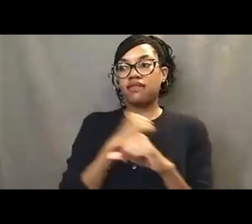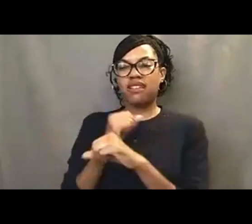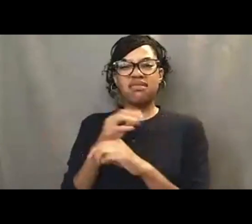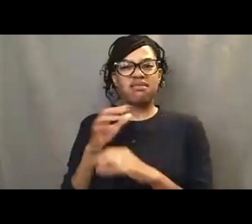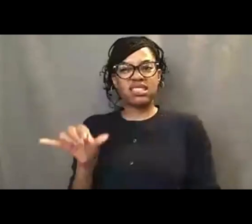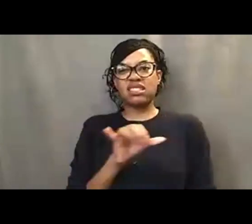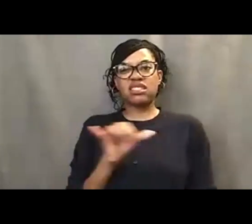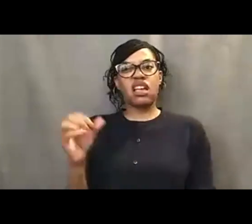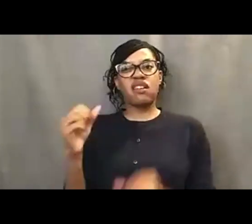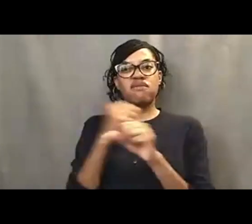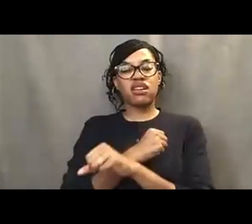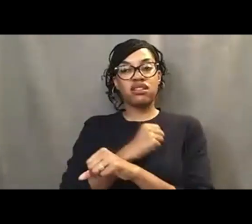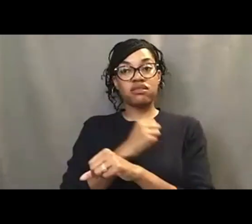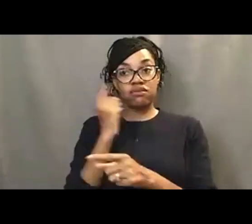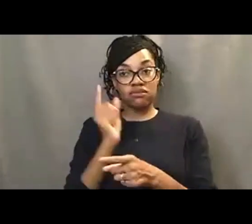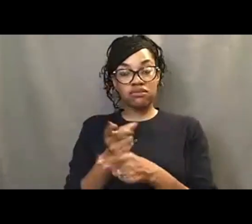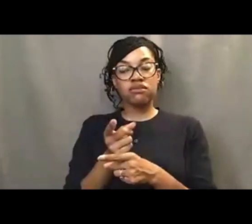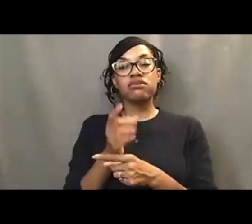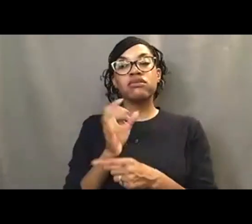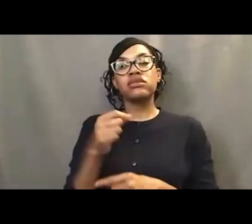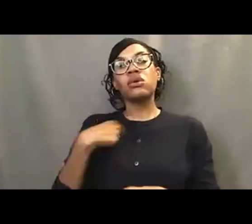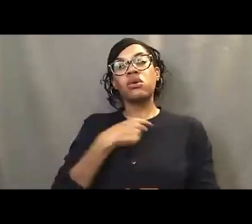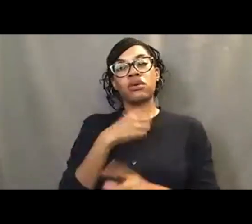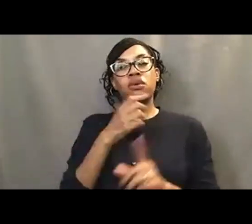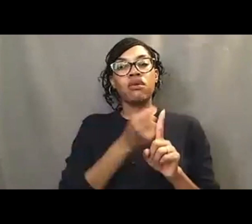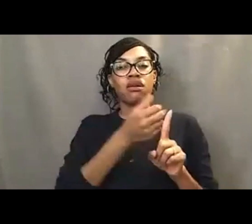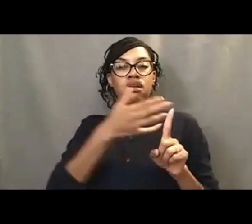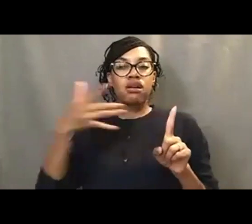bit about the organizing that we have.